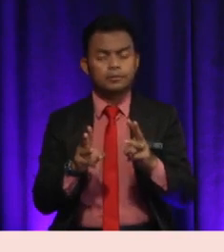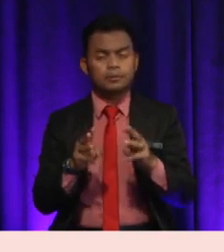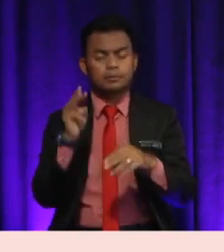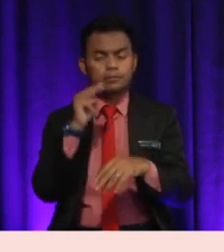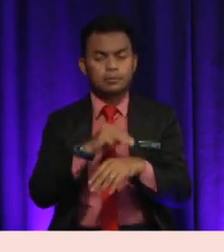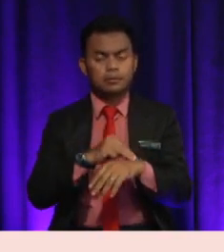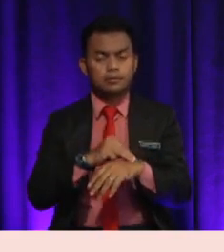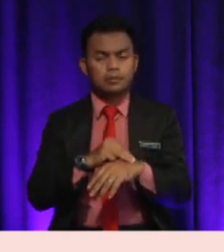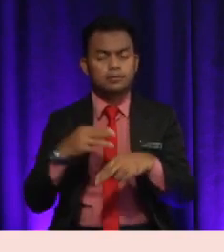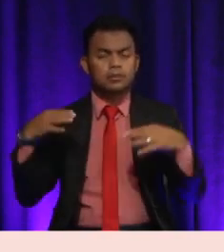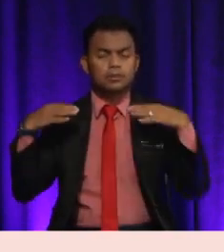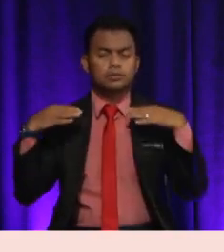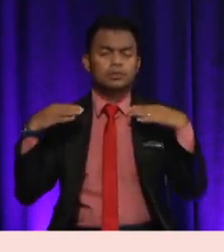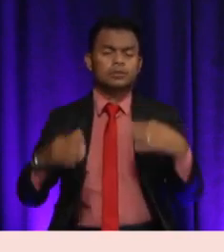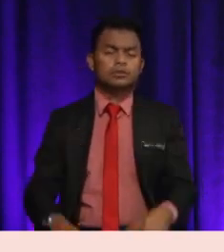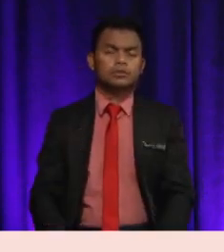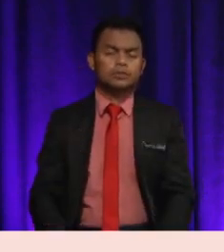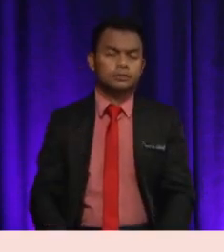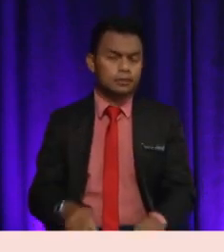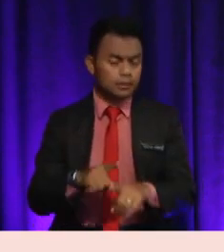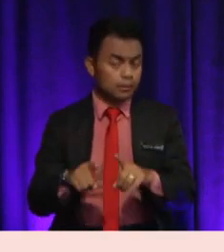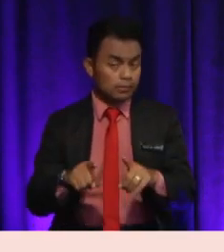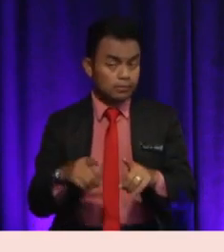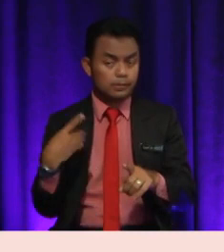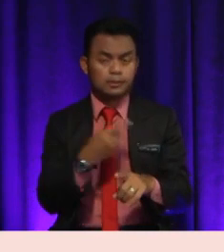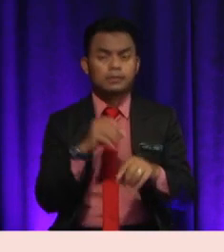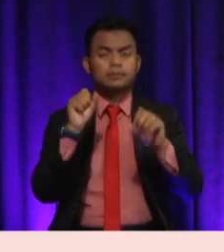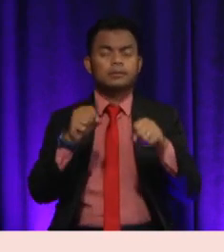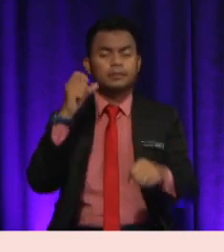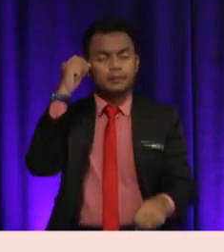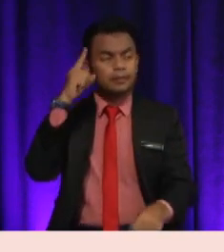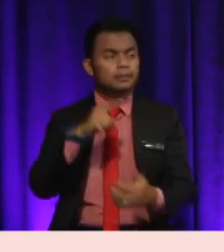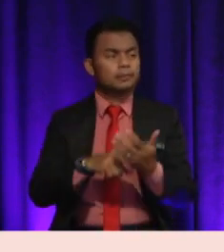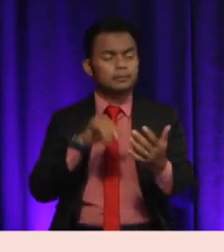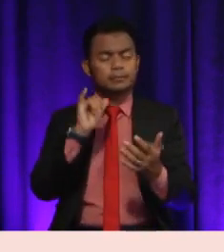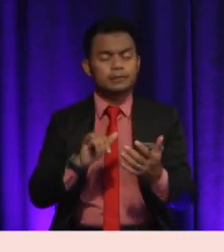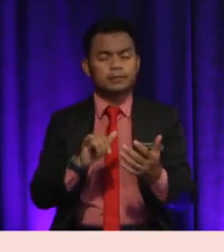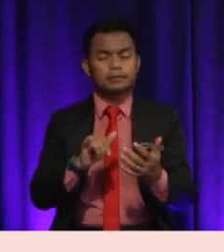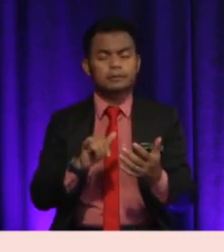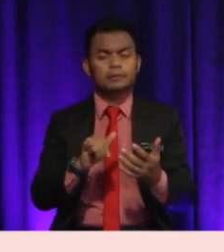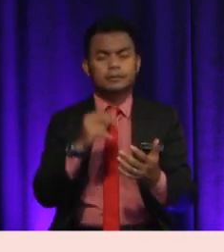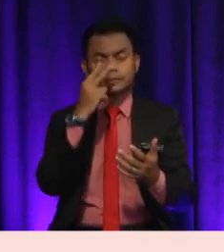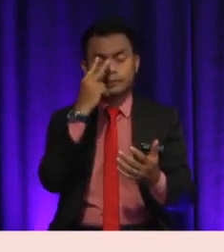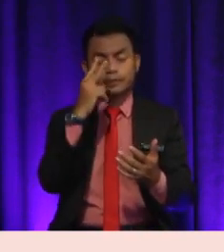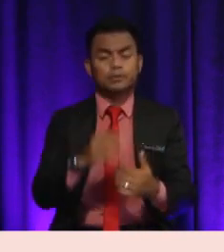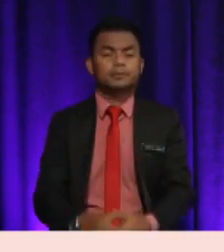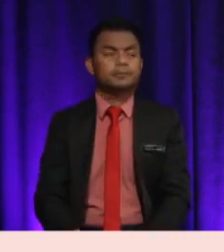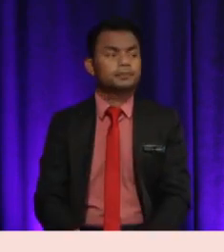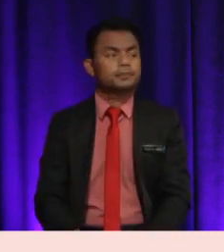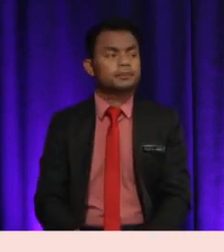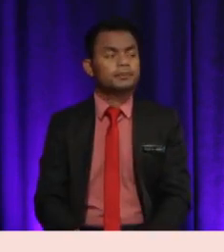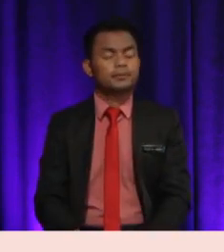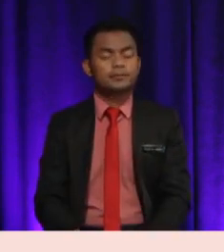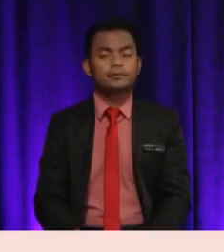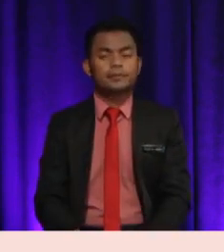it produced the house known today as the Winchester Mystery House. It originally had 7 floors, but after an